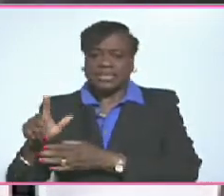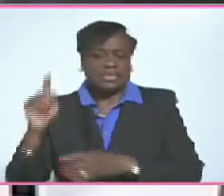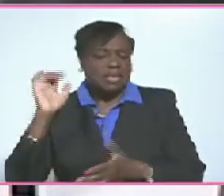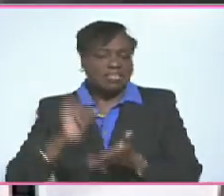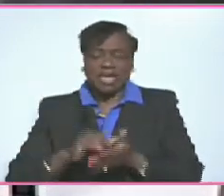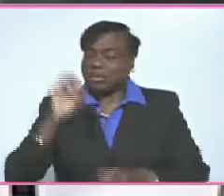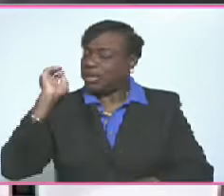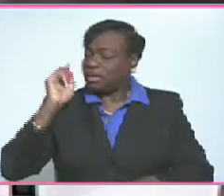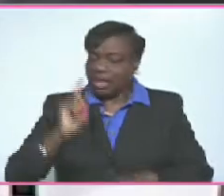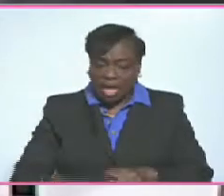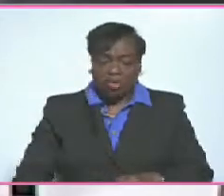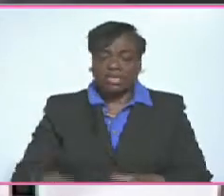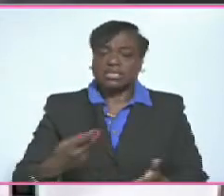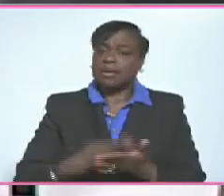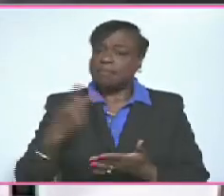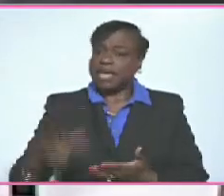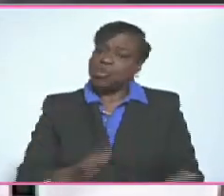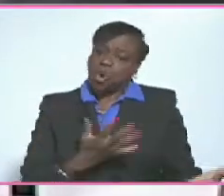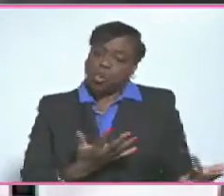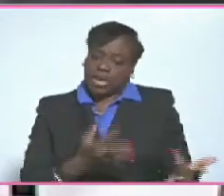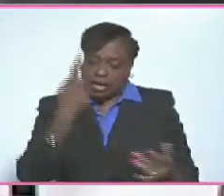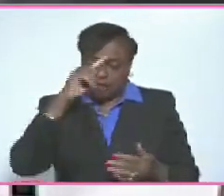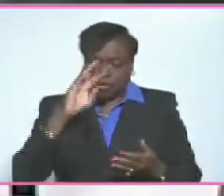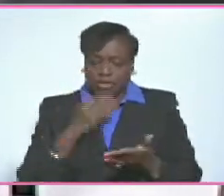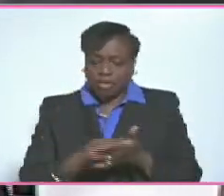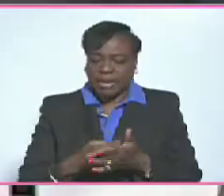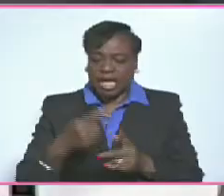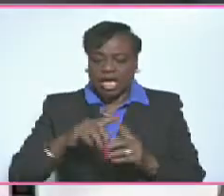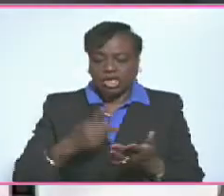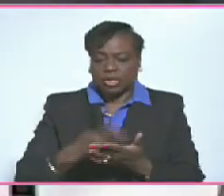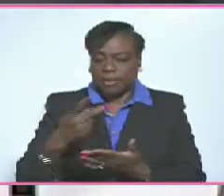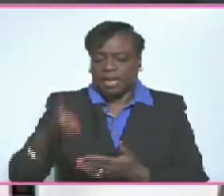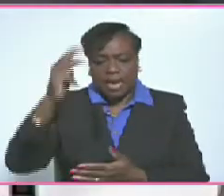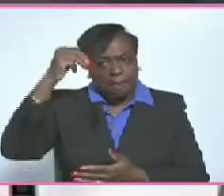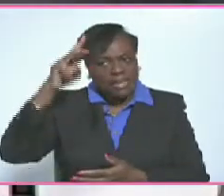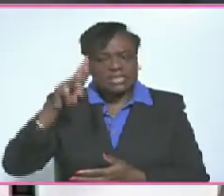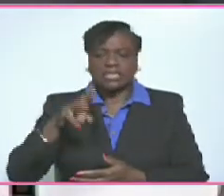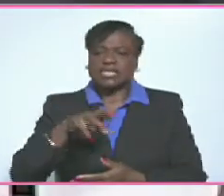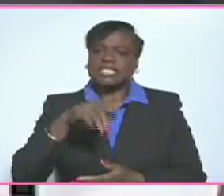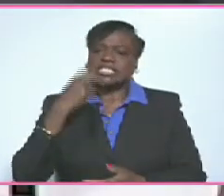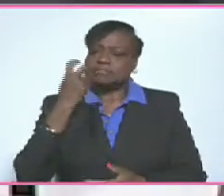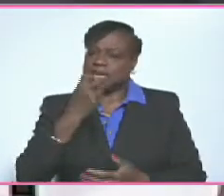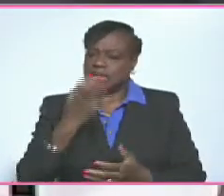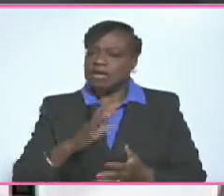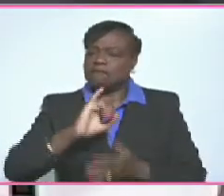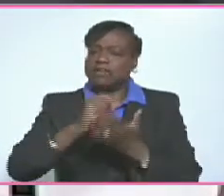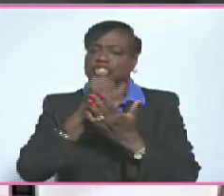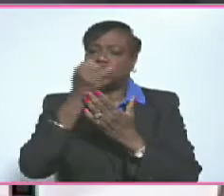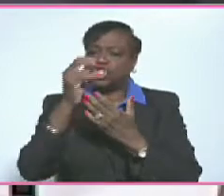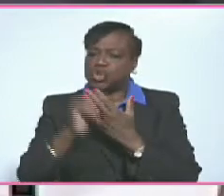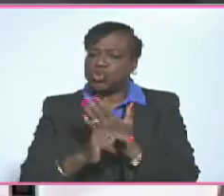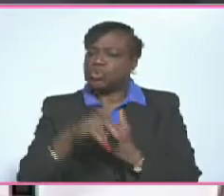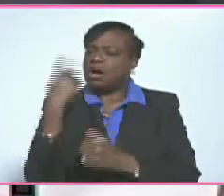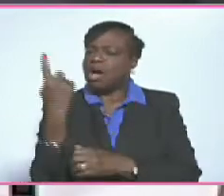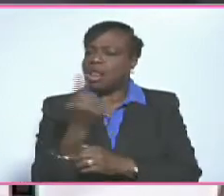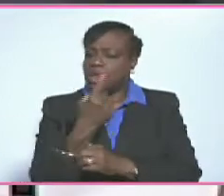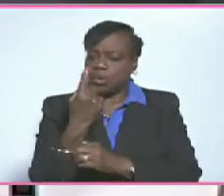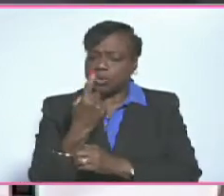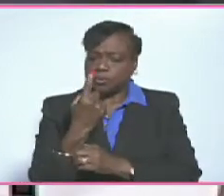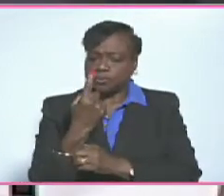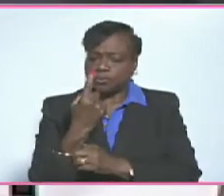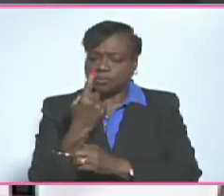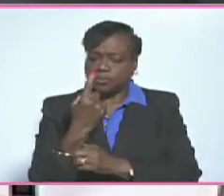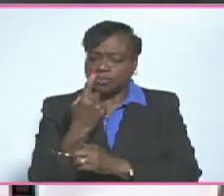pay. We're waiting for the money to pay. Mr. Speaker, just for June alone, that adds